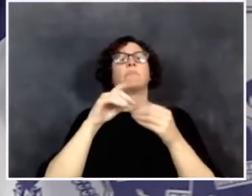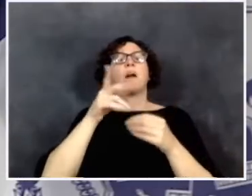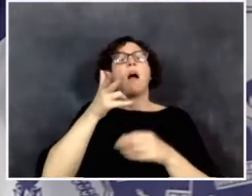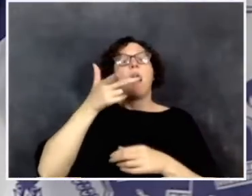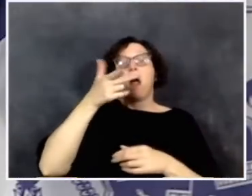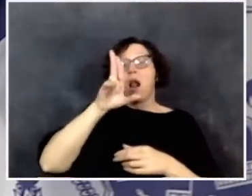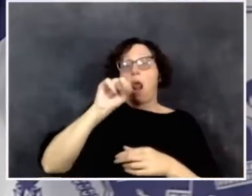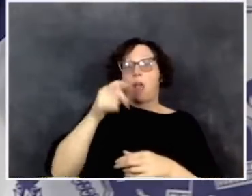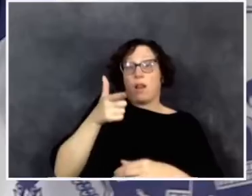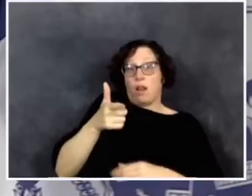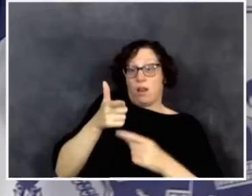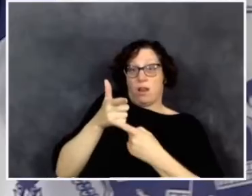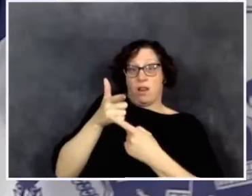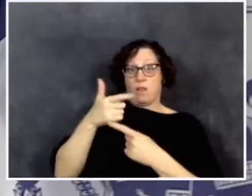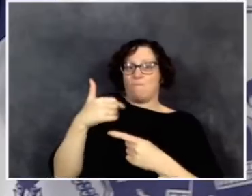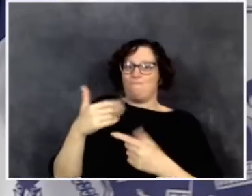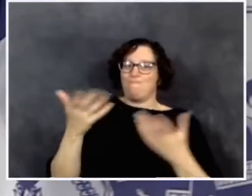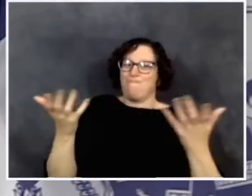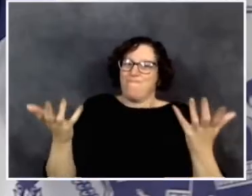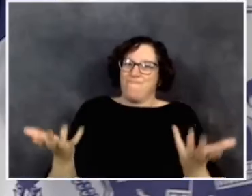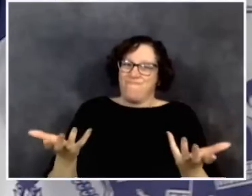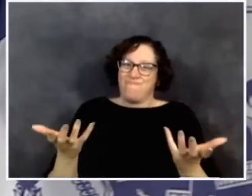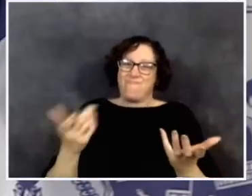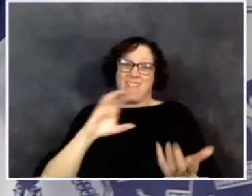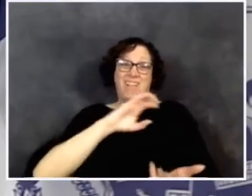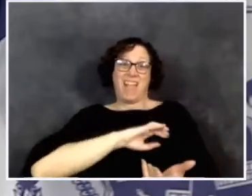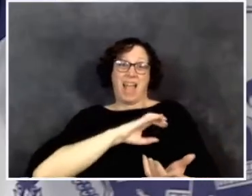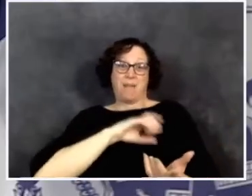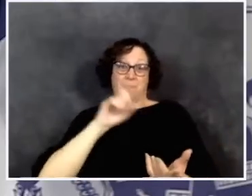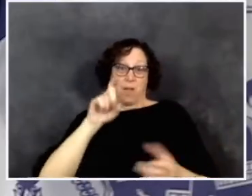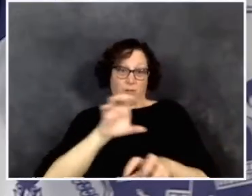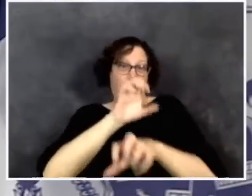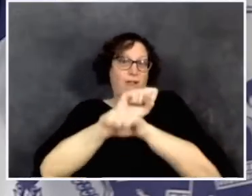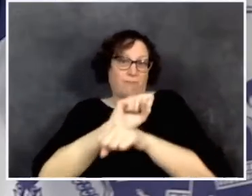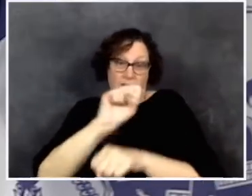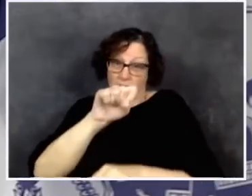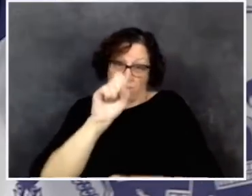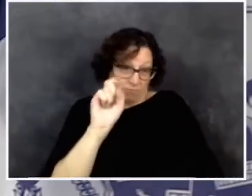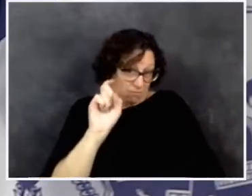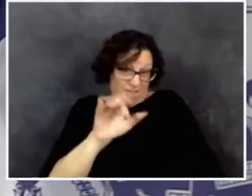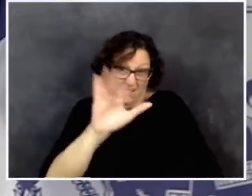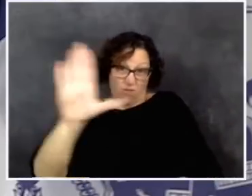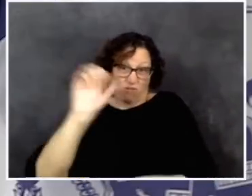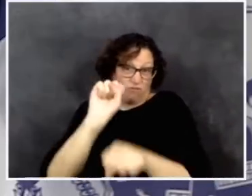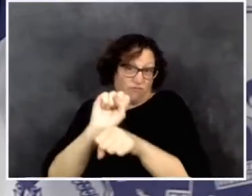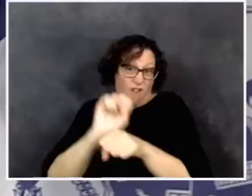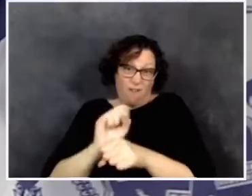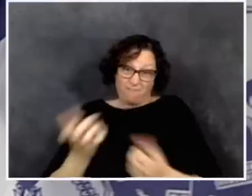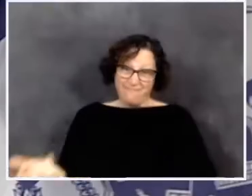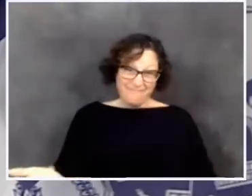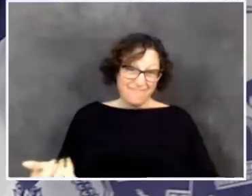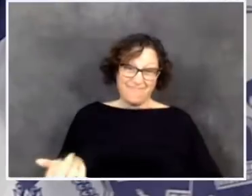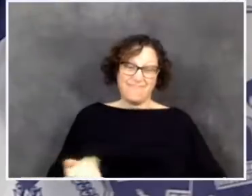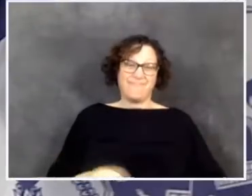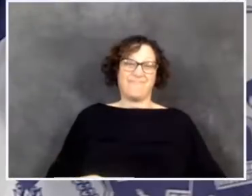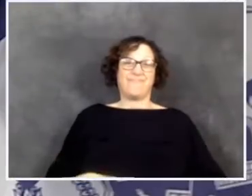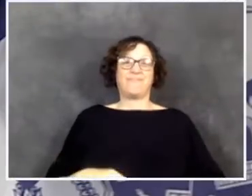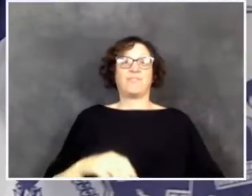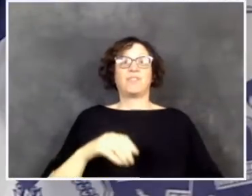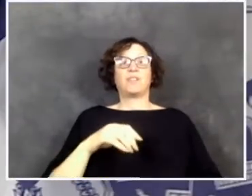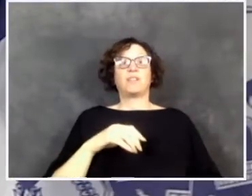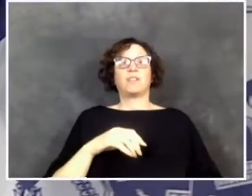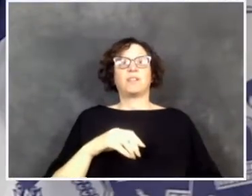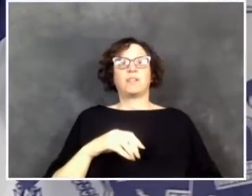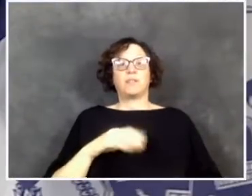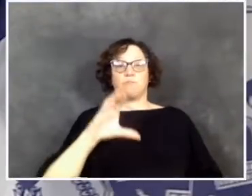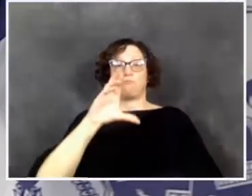And, even though we have seen a lot of crime go down during this crisis, police still have to remain vigilant. So I particularly commend them